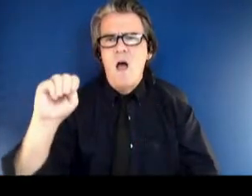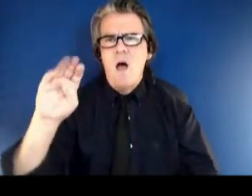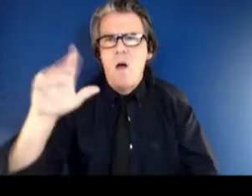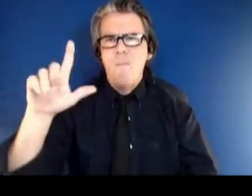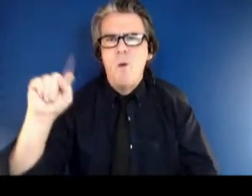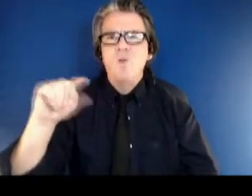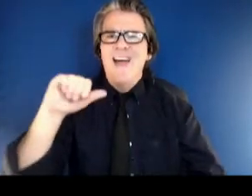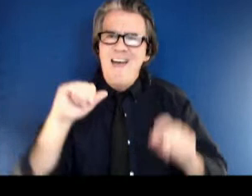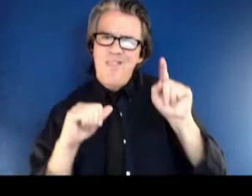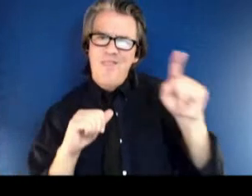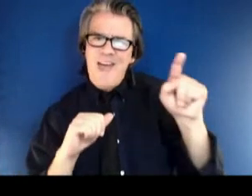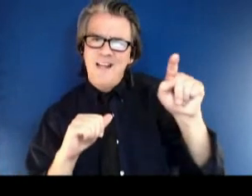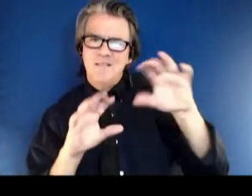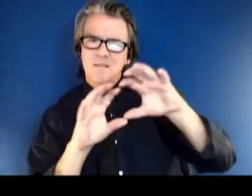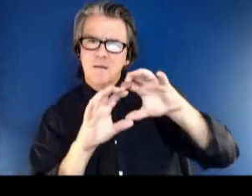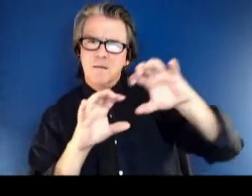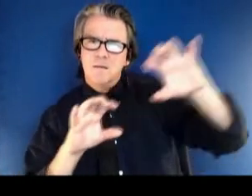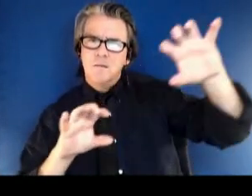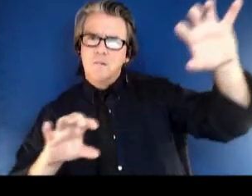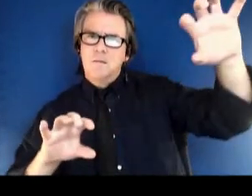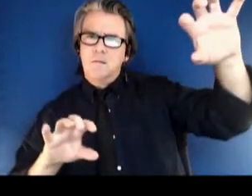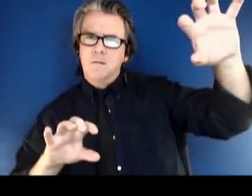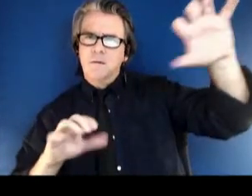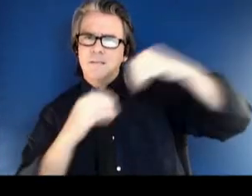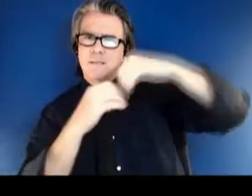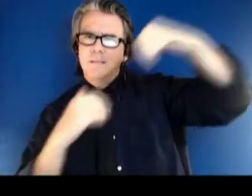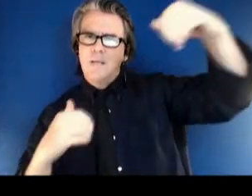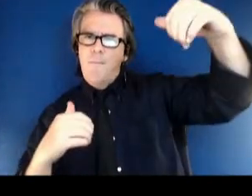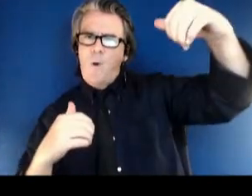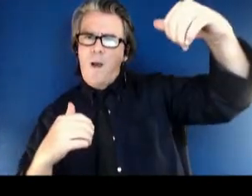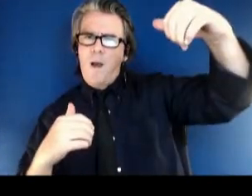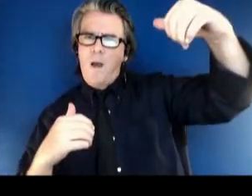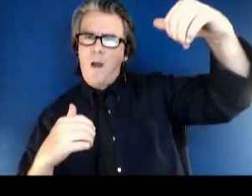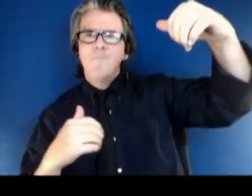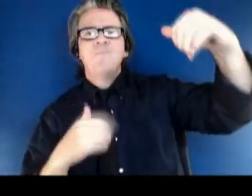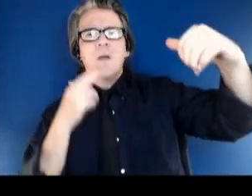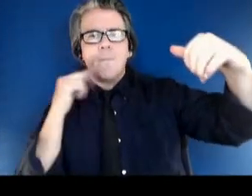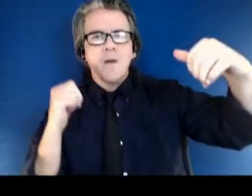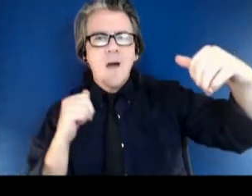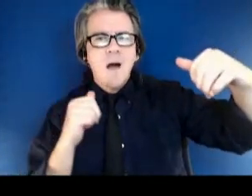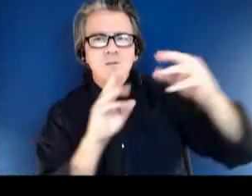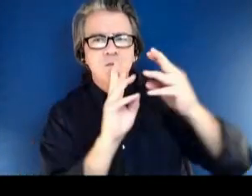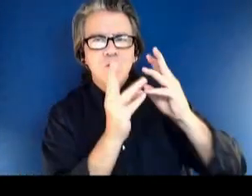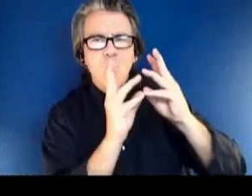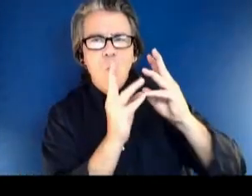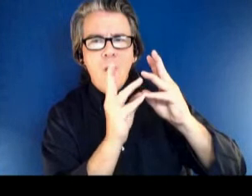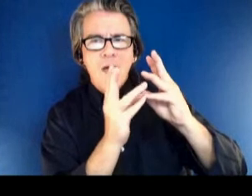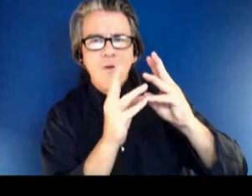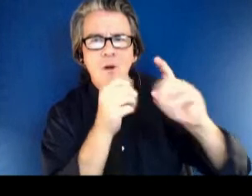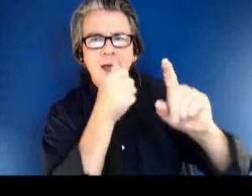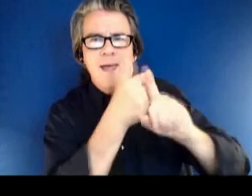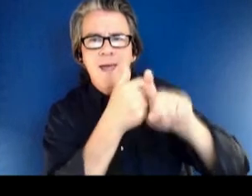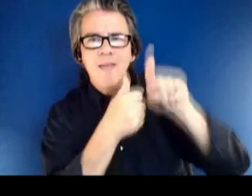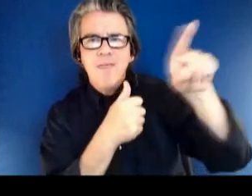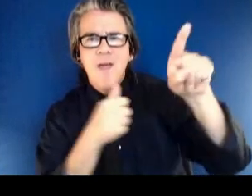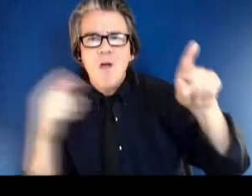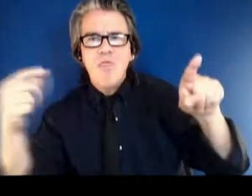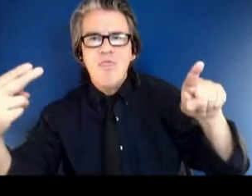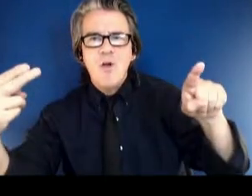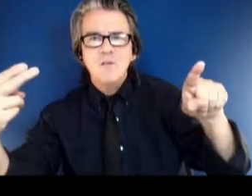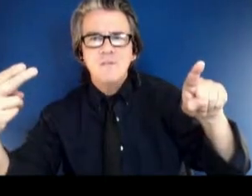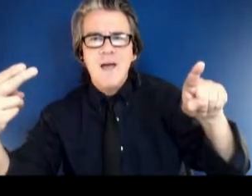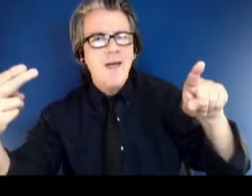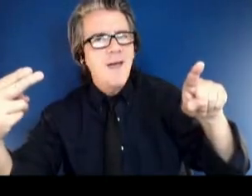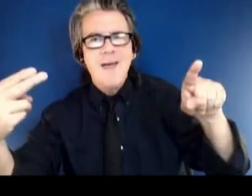That event is the outlier because the weather conditions do not become unsafe until the following day, Thursday, at